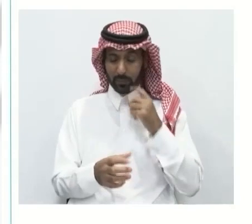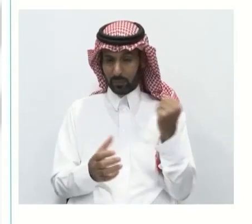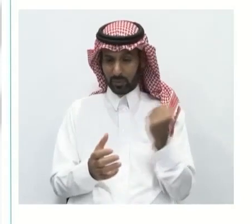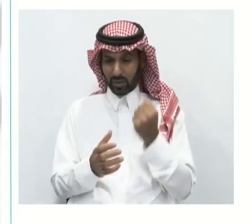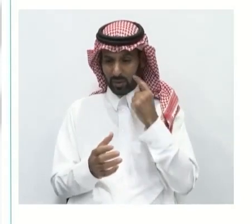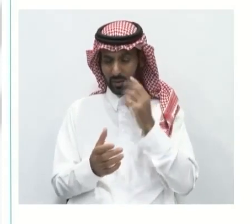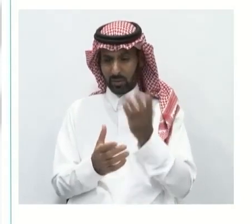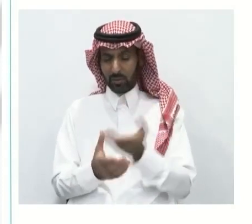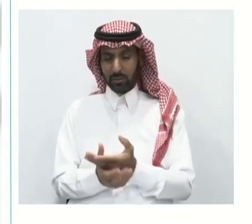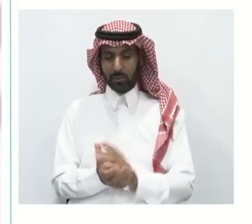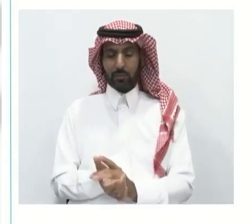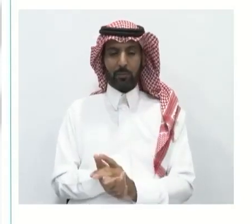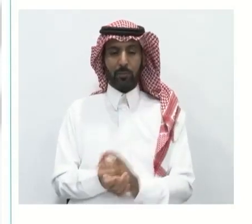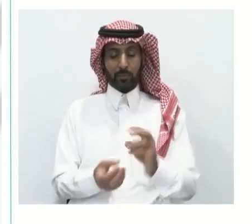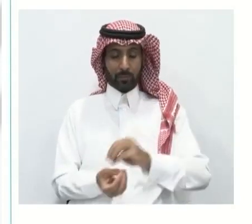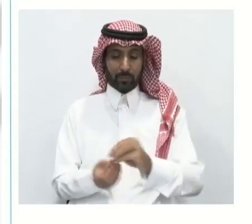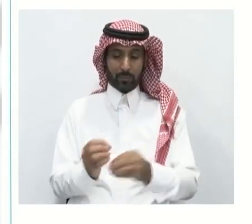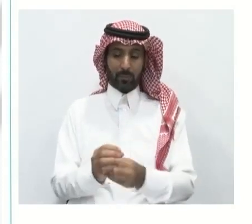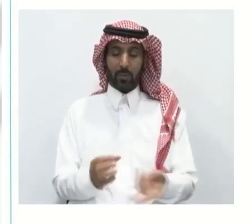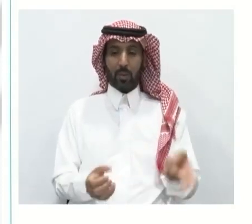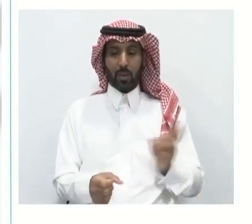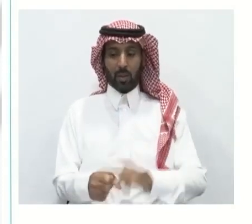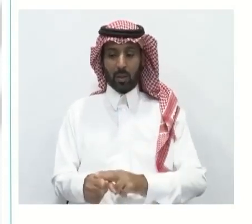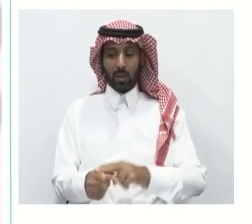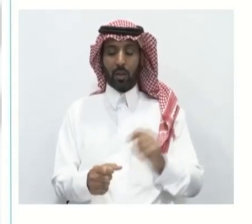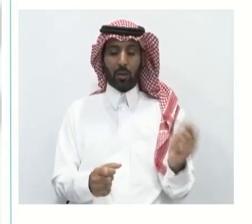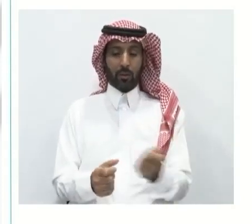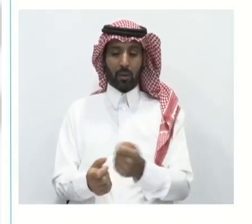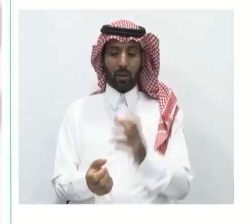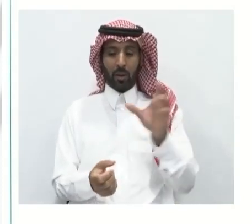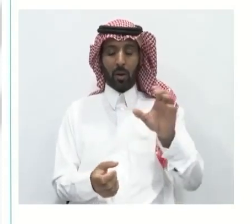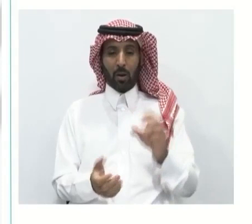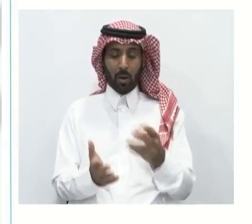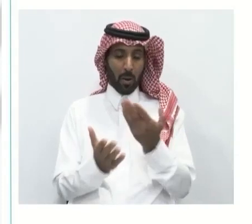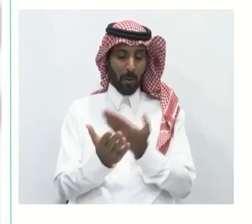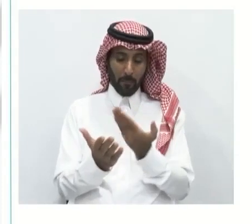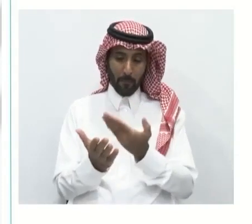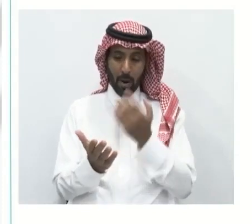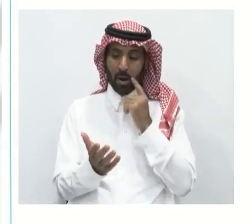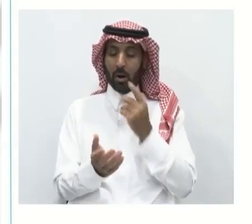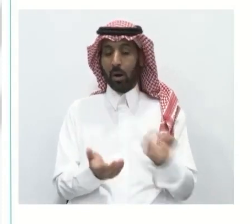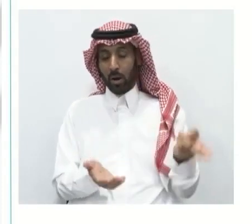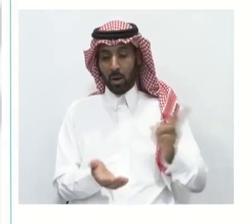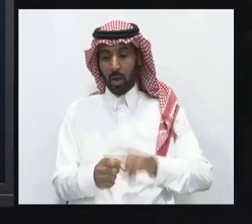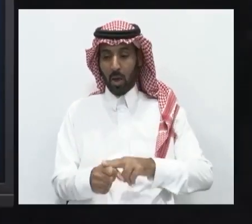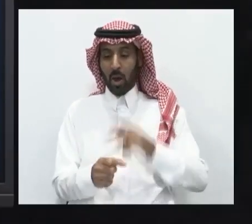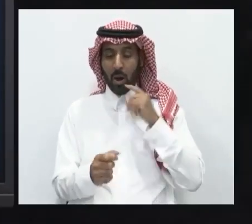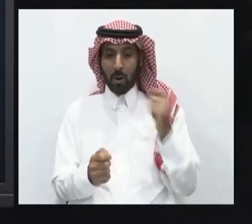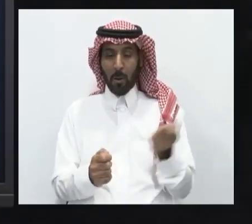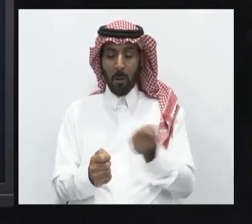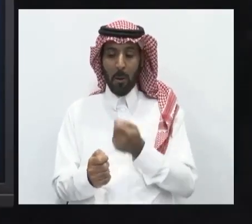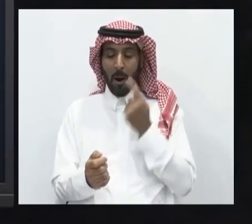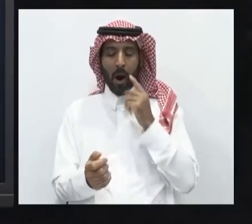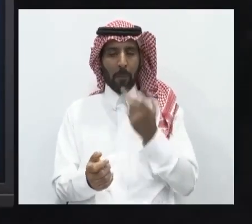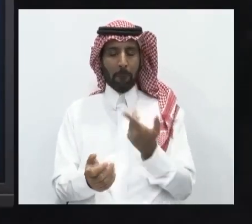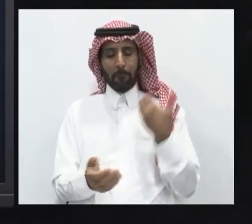Paraphrase parts of the reading. Paraphrase parts of the reading. What's the meaning of the word paraphrase? When you read an article